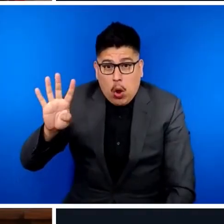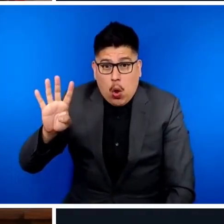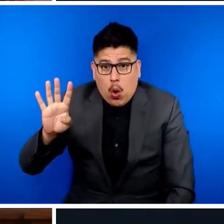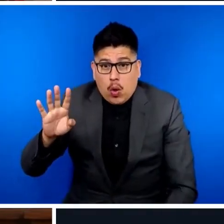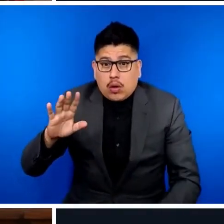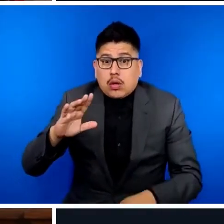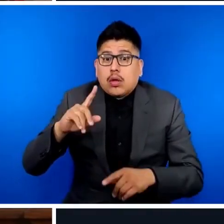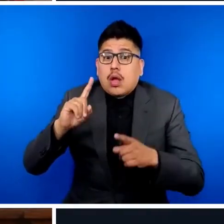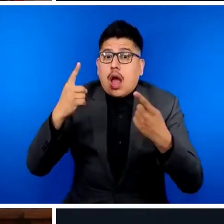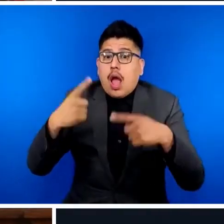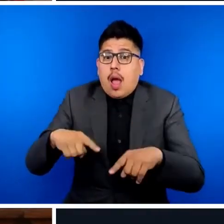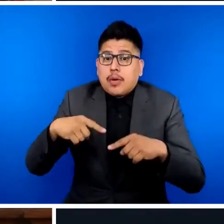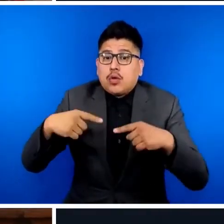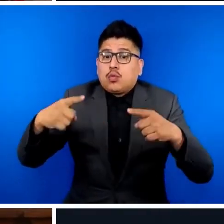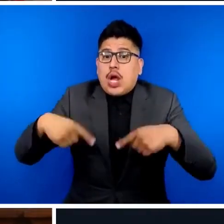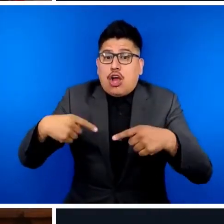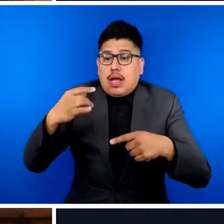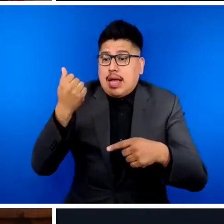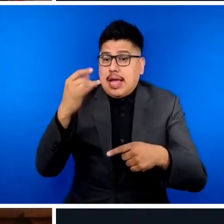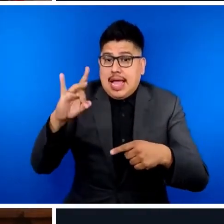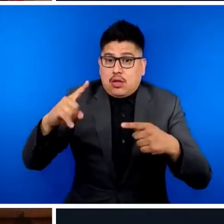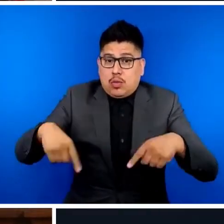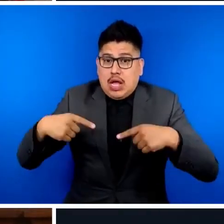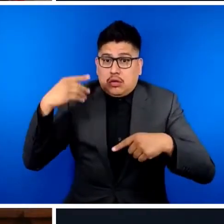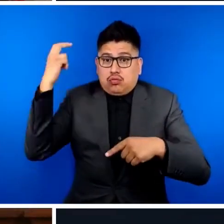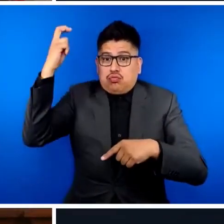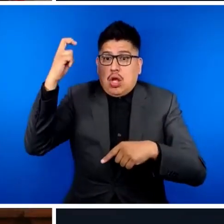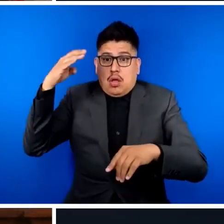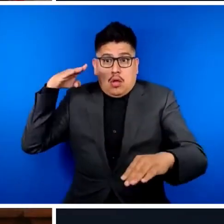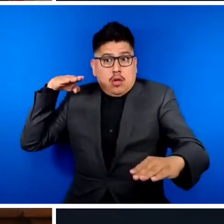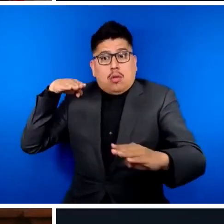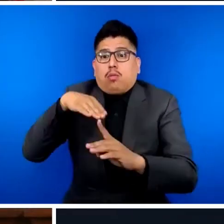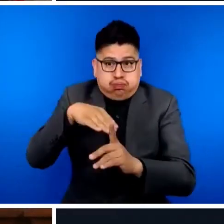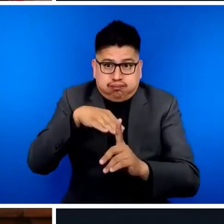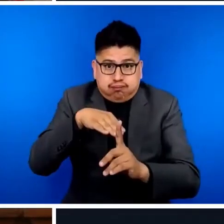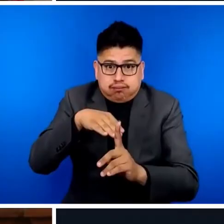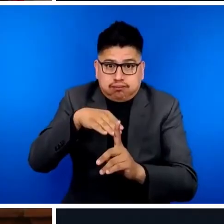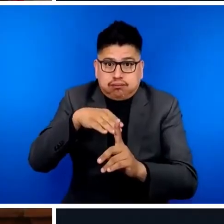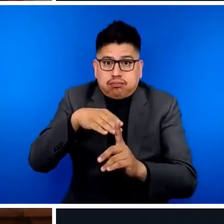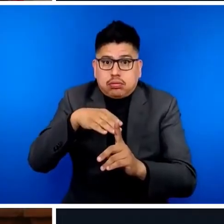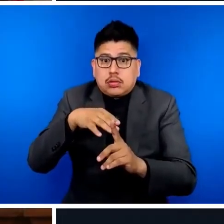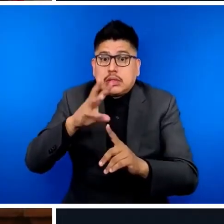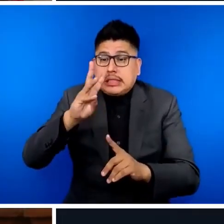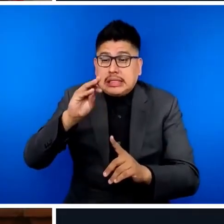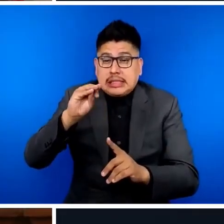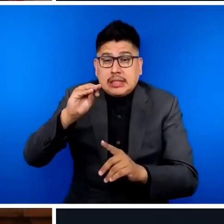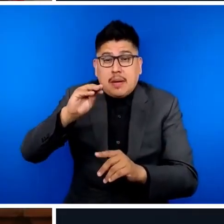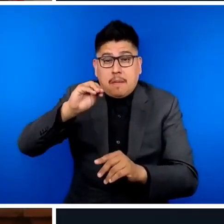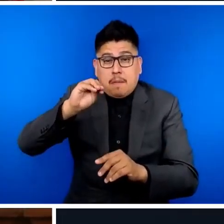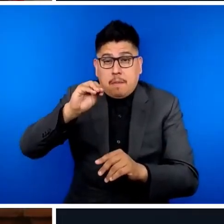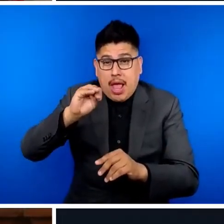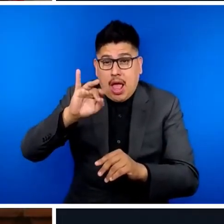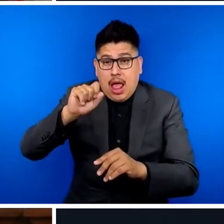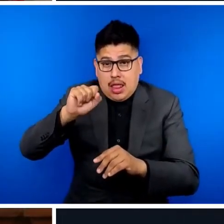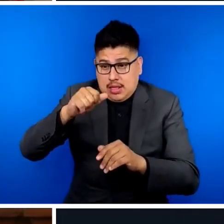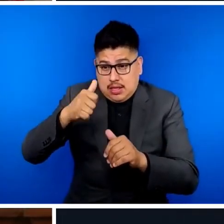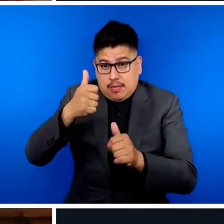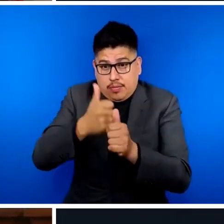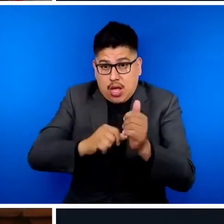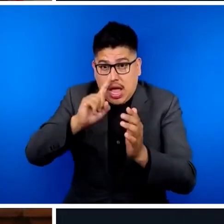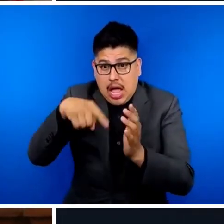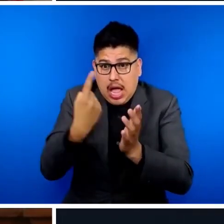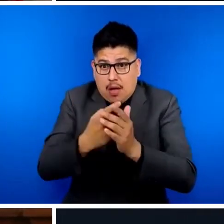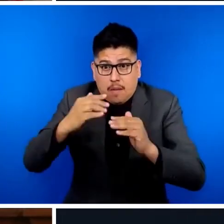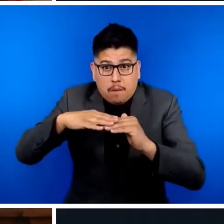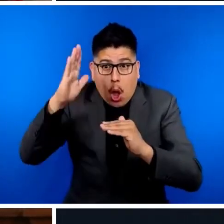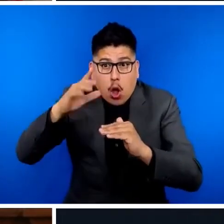plowed into her stopped car traveling at 60 miles an hour or more. The driver was an illegal alien